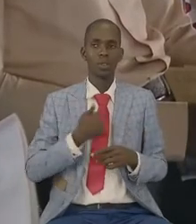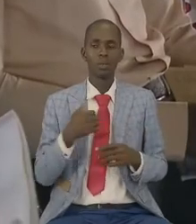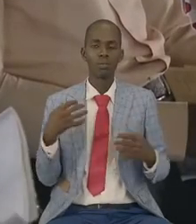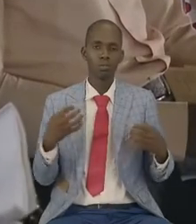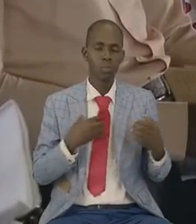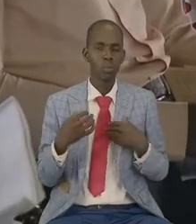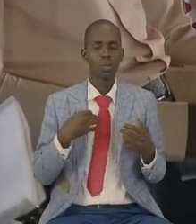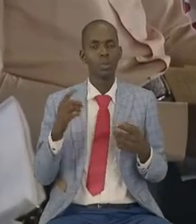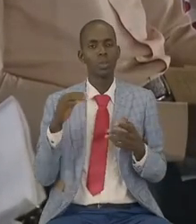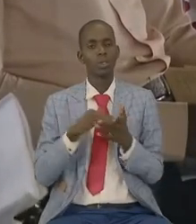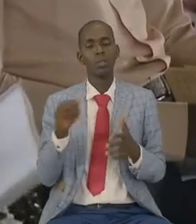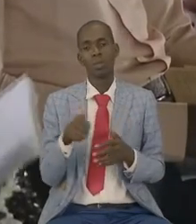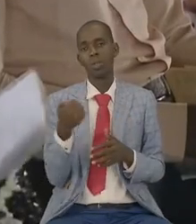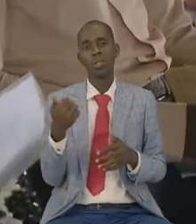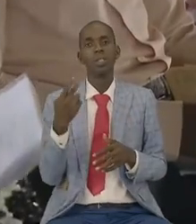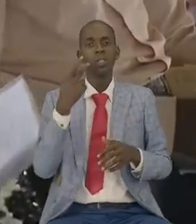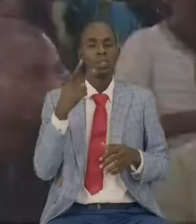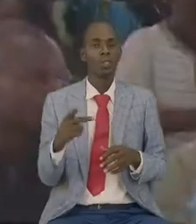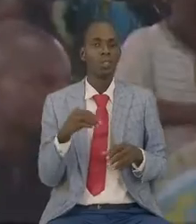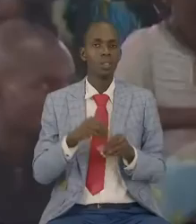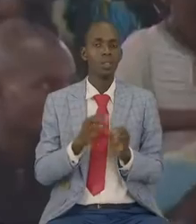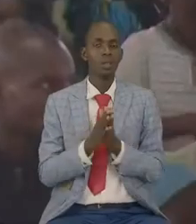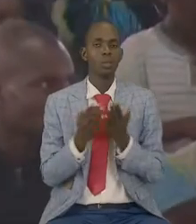see an example in